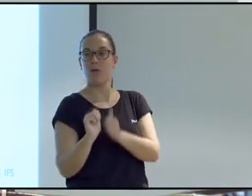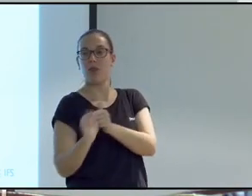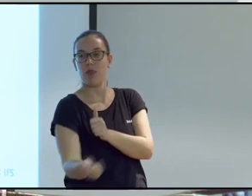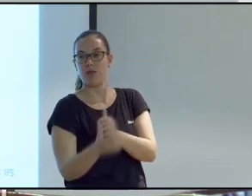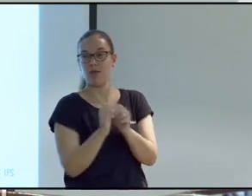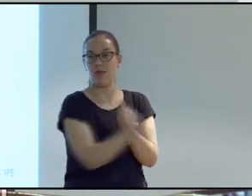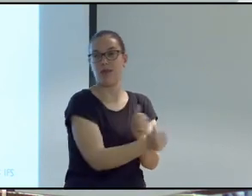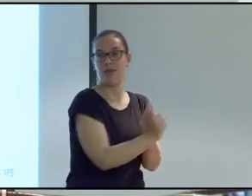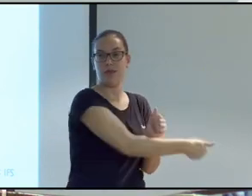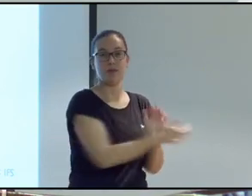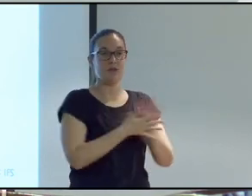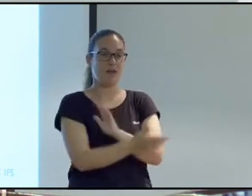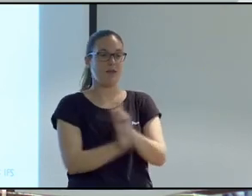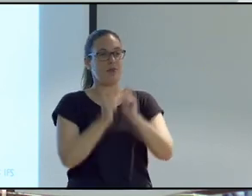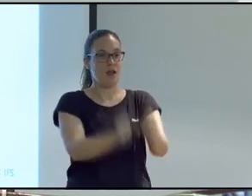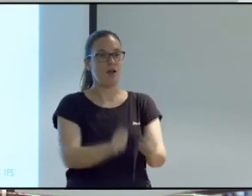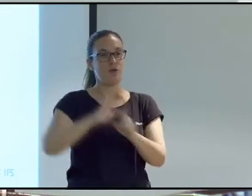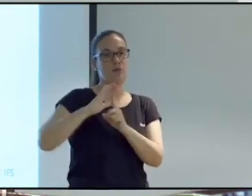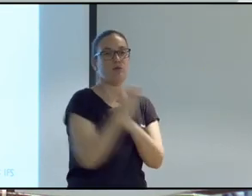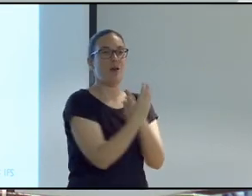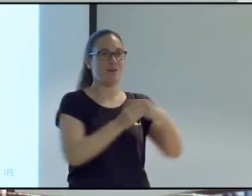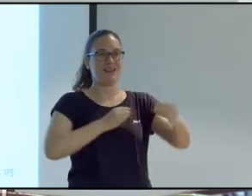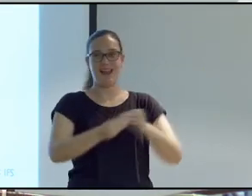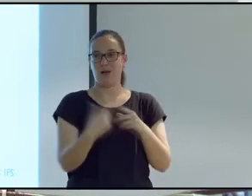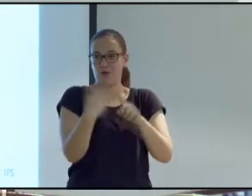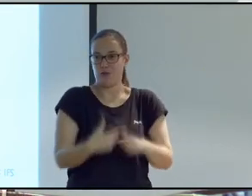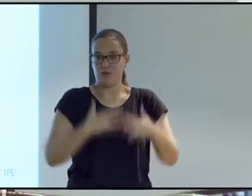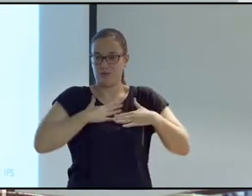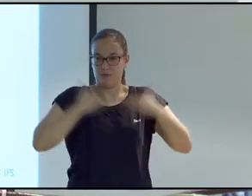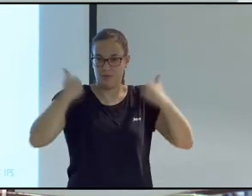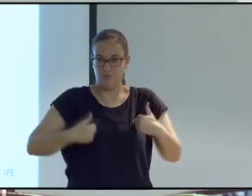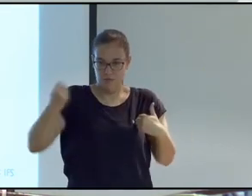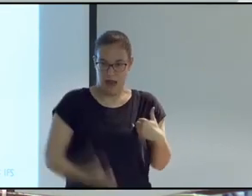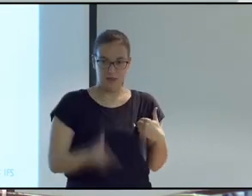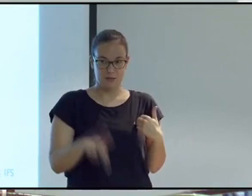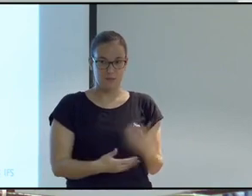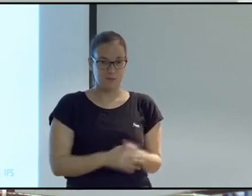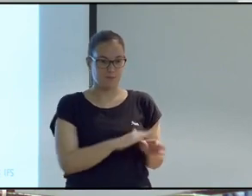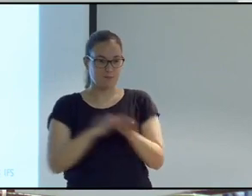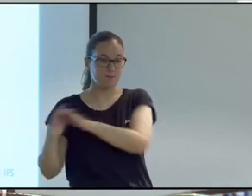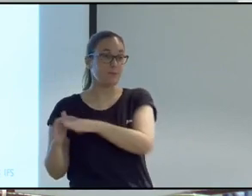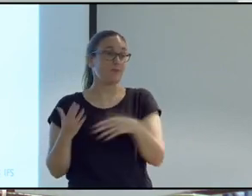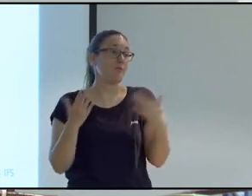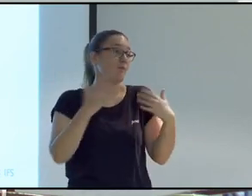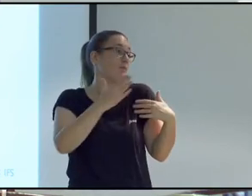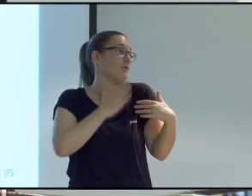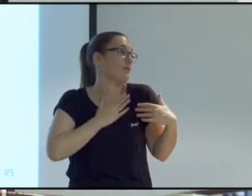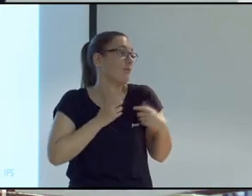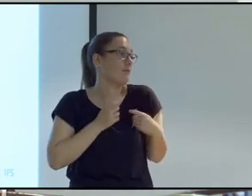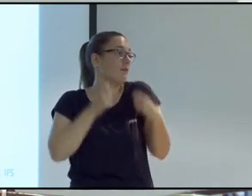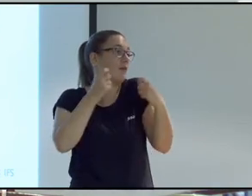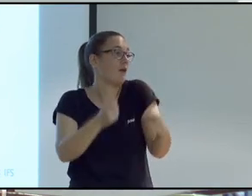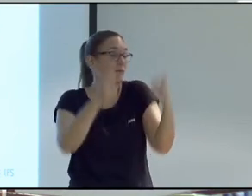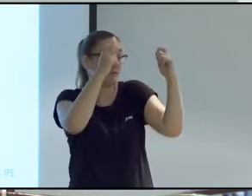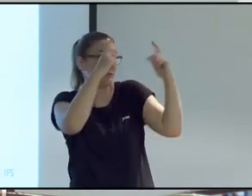our environments and our surroundings, then you see how we ourselves are making contributions. So these are the things I